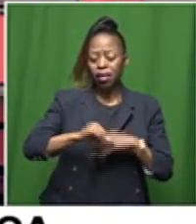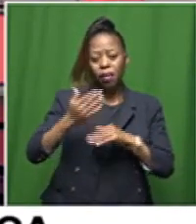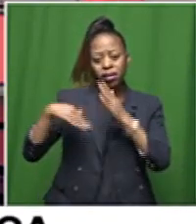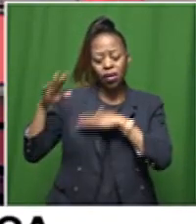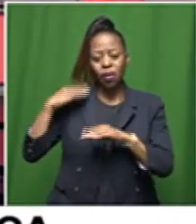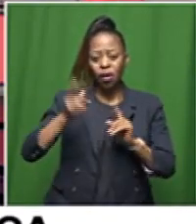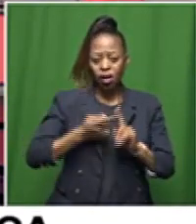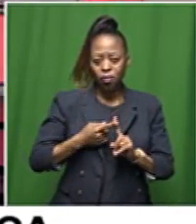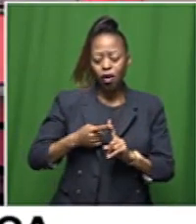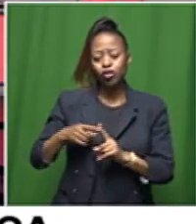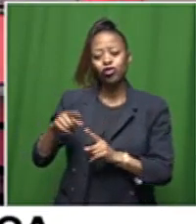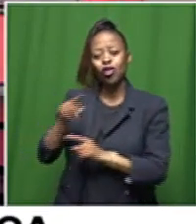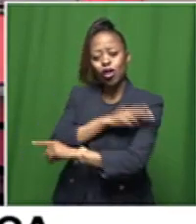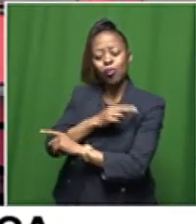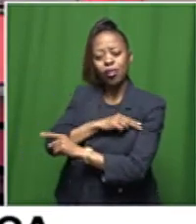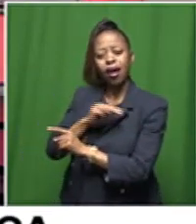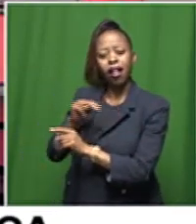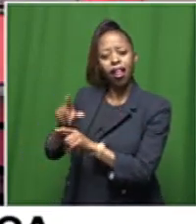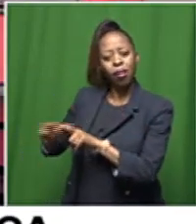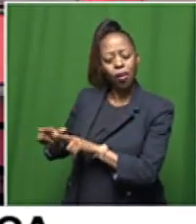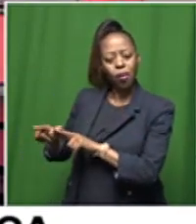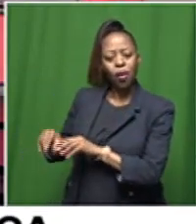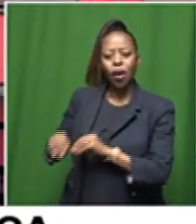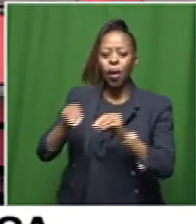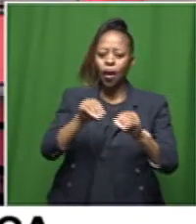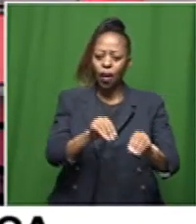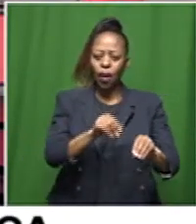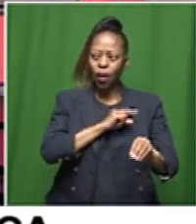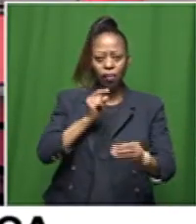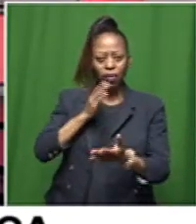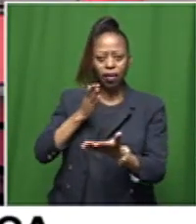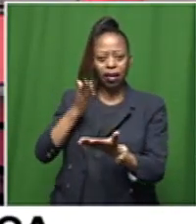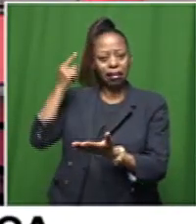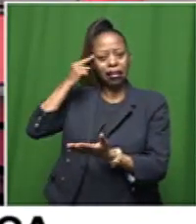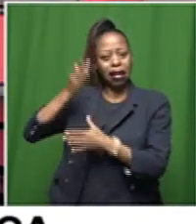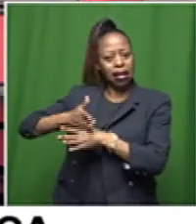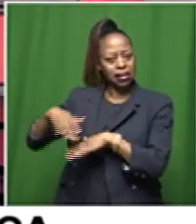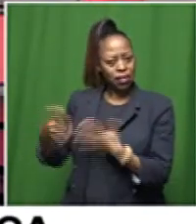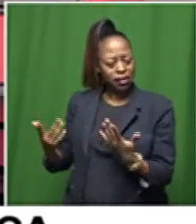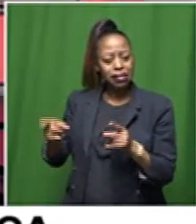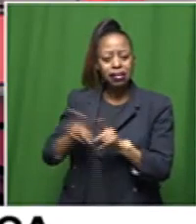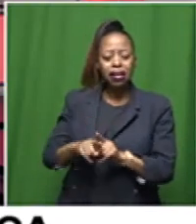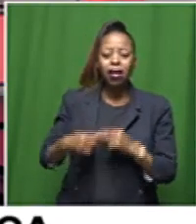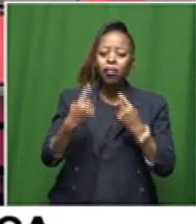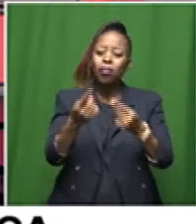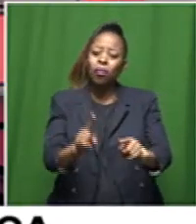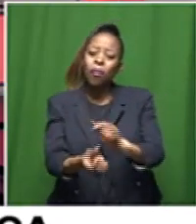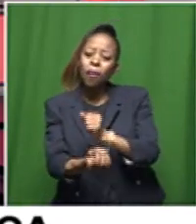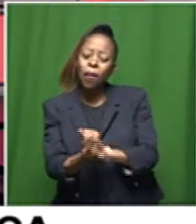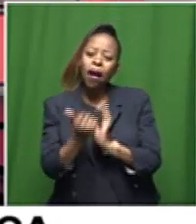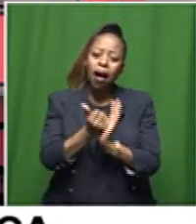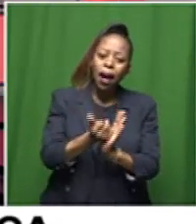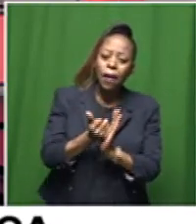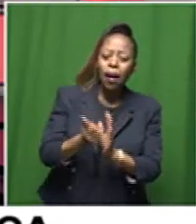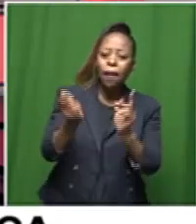in Zanin. You haven't gotten assistance because I'm assuming the C-arm is still not functional at that hospital. You've tried to go to Mpumalanga as well to get help there, and